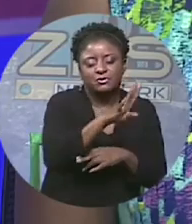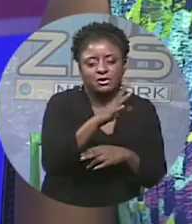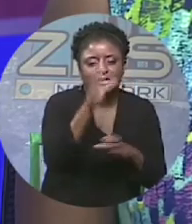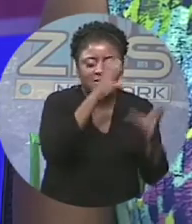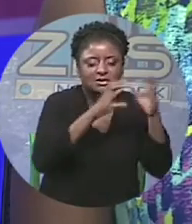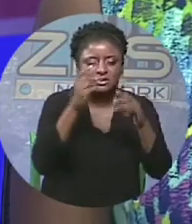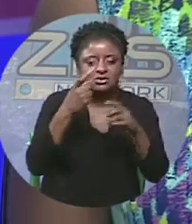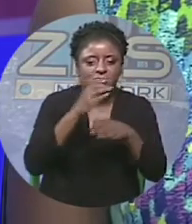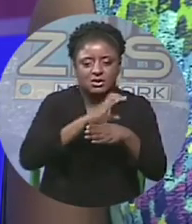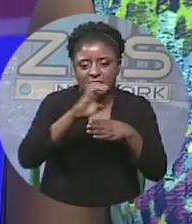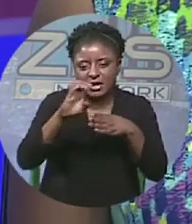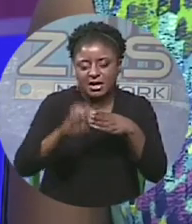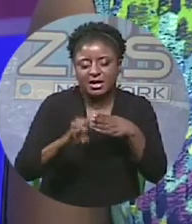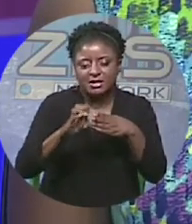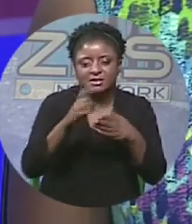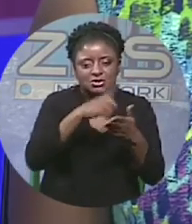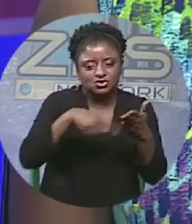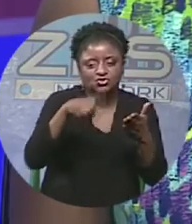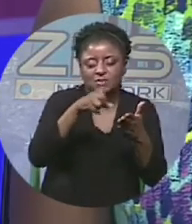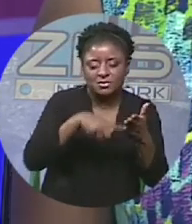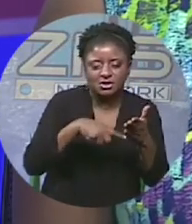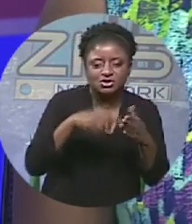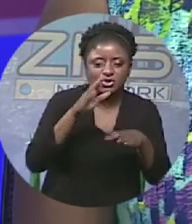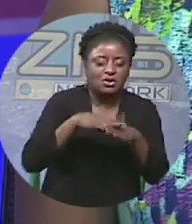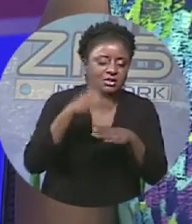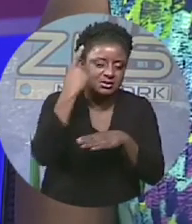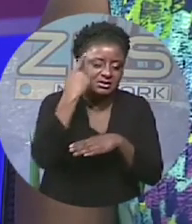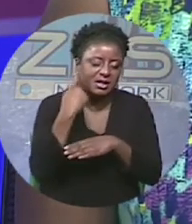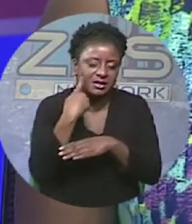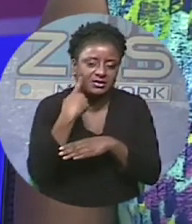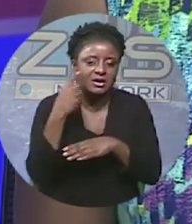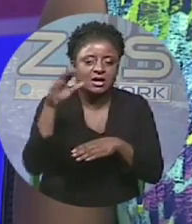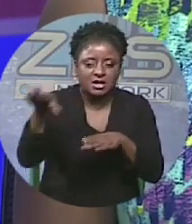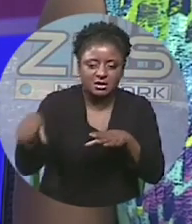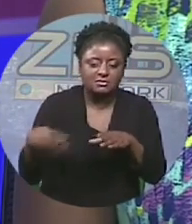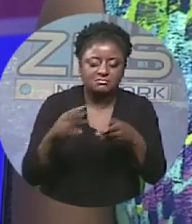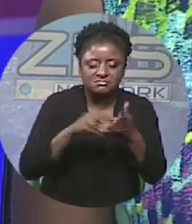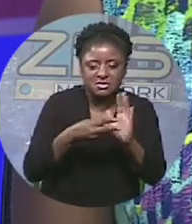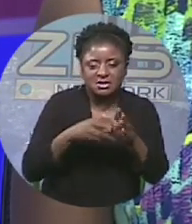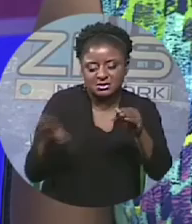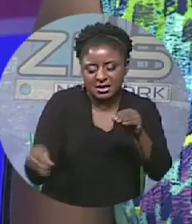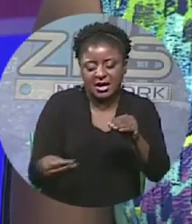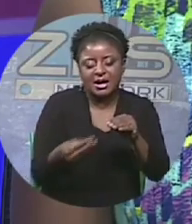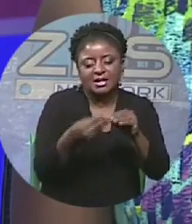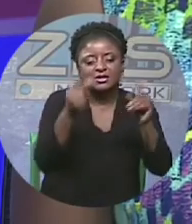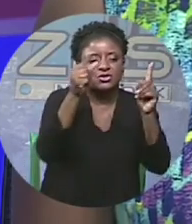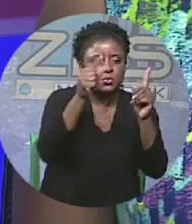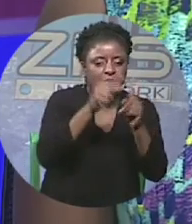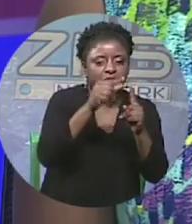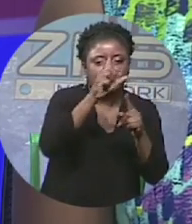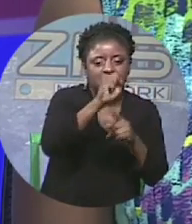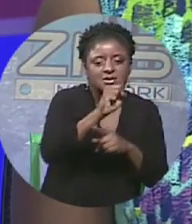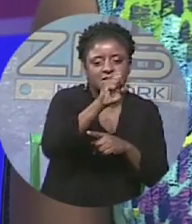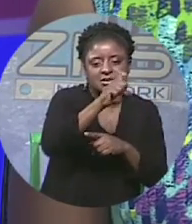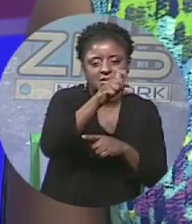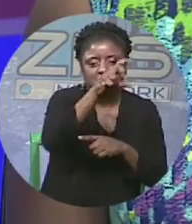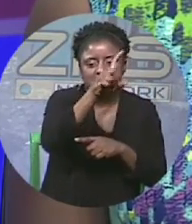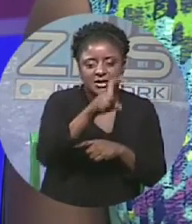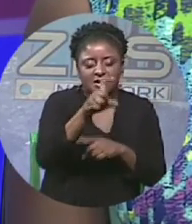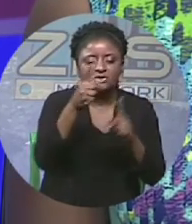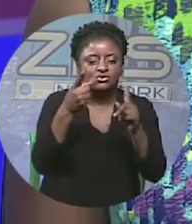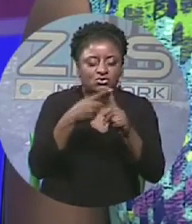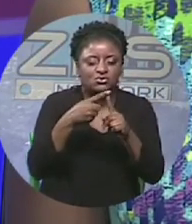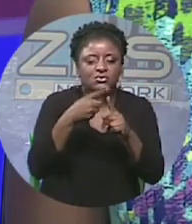based on sex, involves the insertion of the word sex in Article 26 of the Constitution so as to make it unconstitutional to